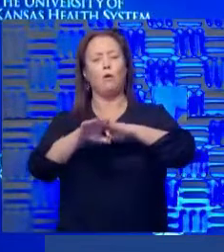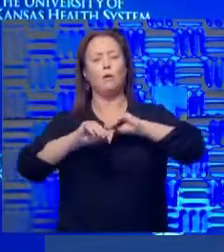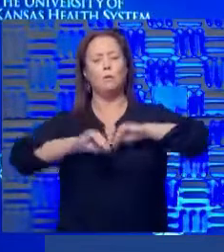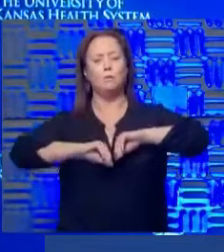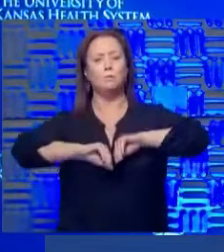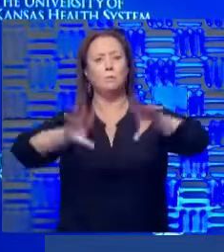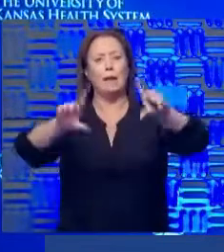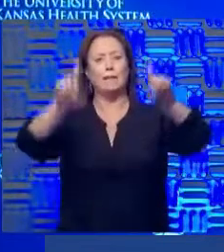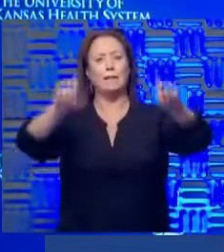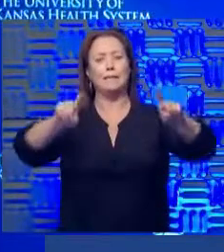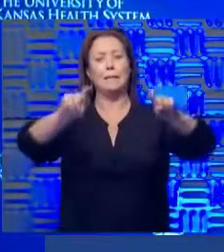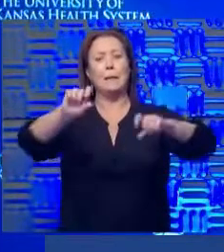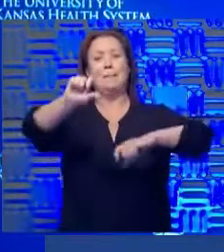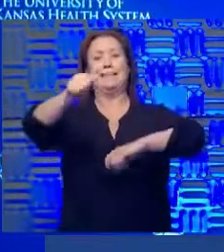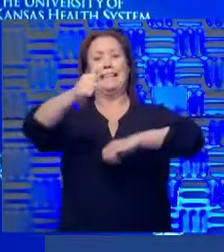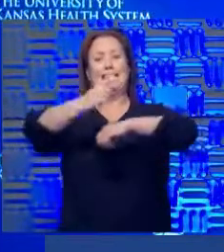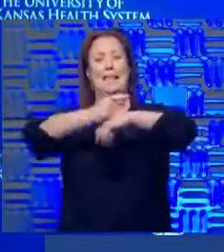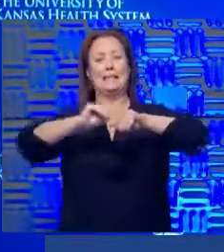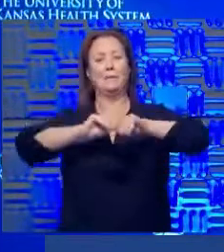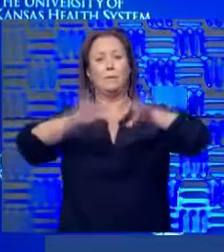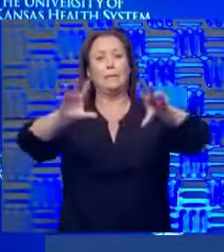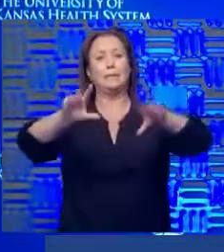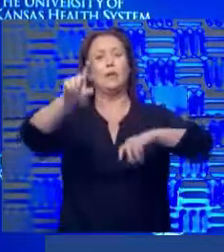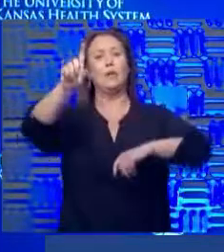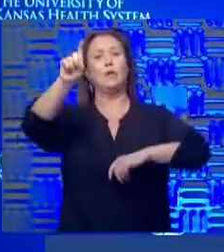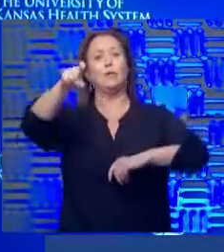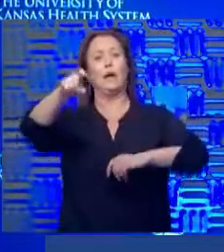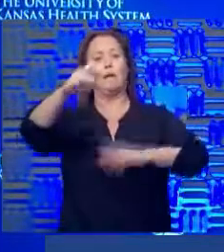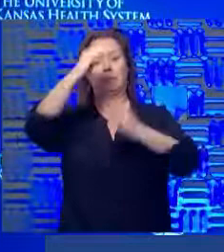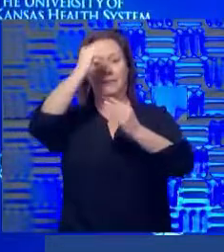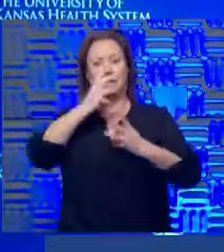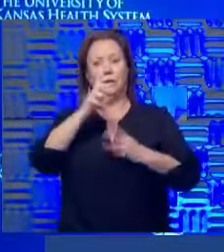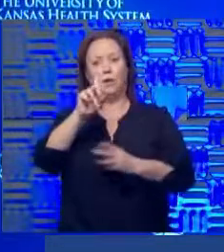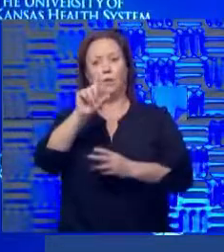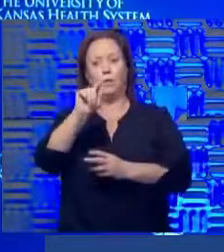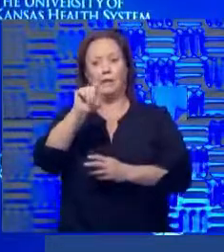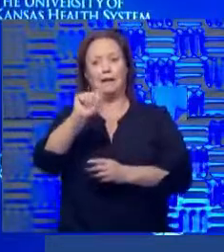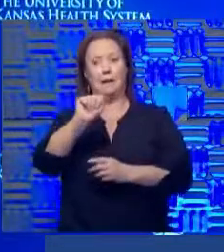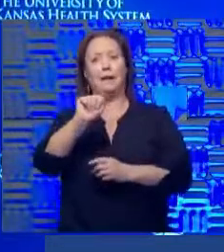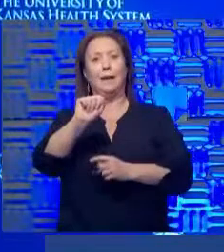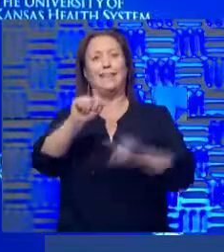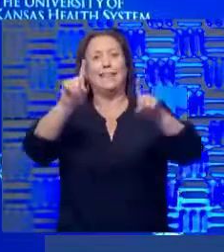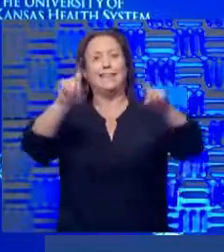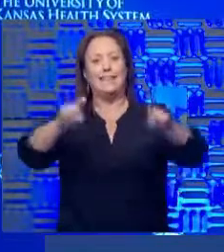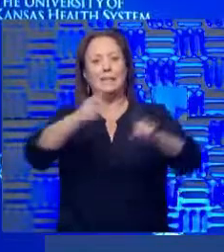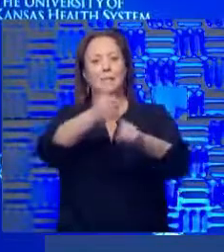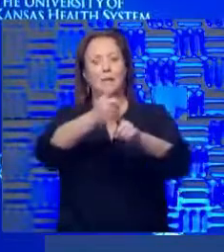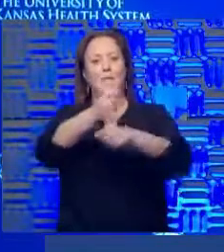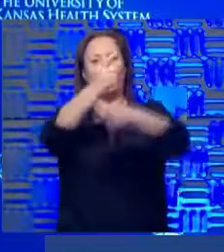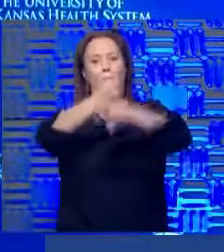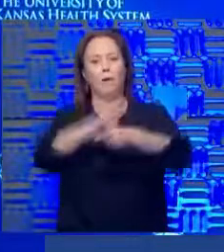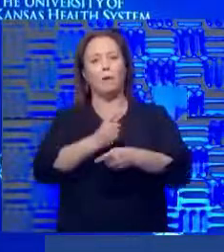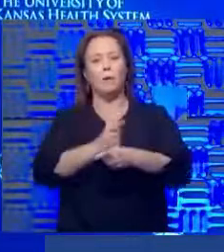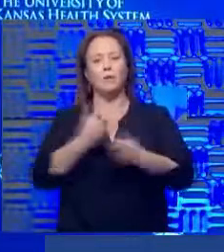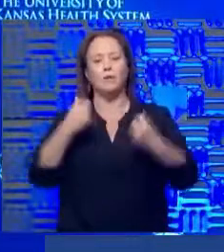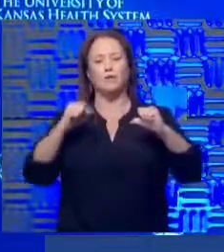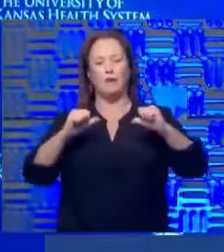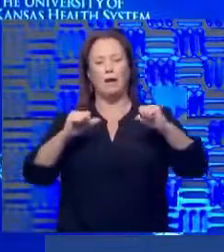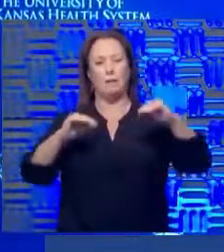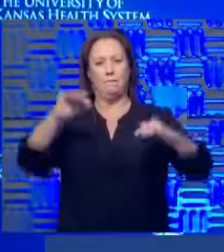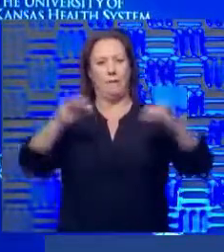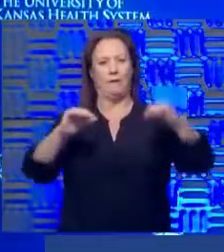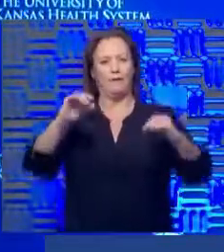but within 10 days of your release, you now have to give us the data that shows you're accurate. So they've tried to find a middle ground.